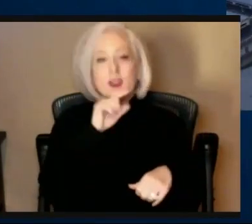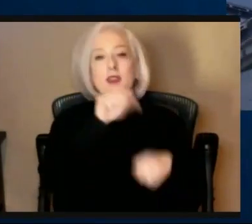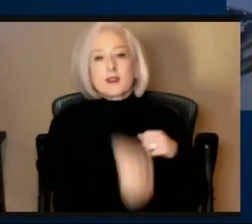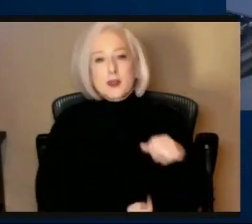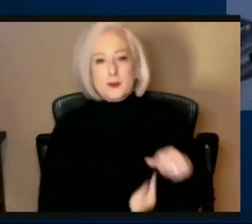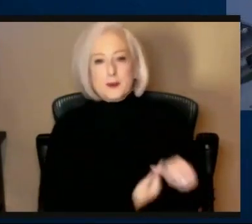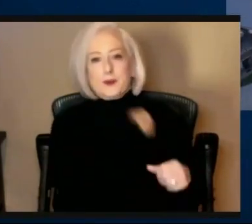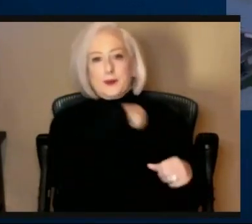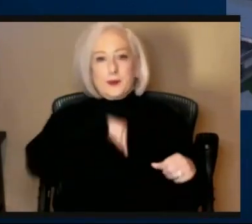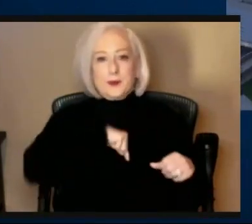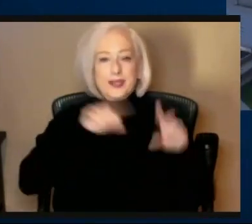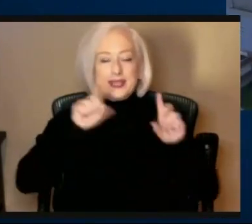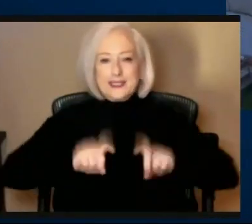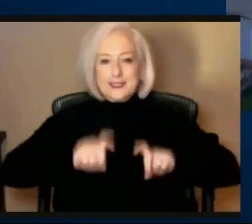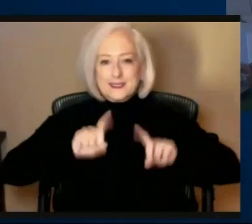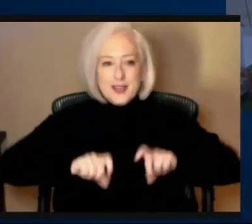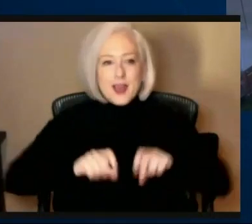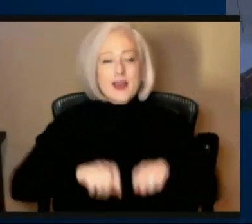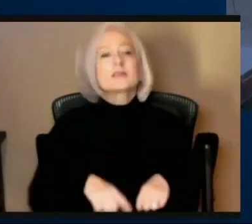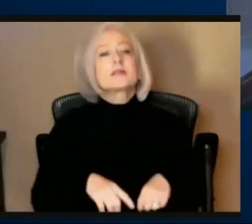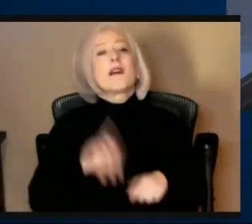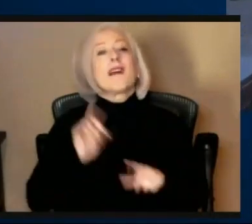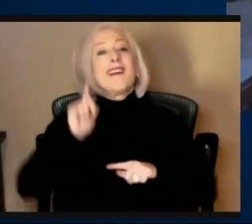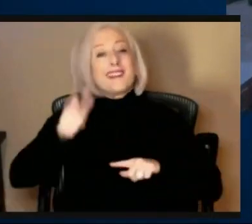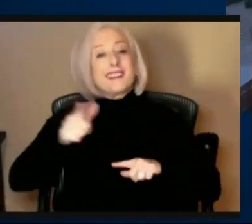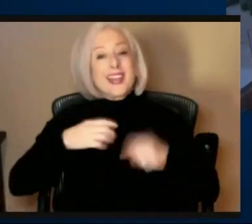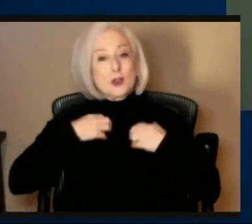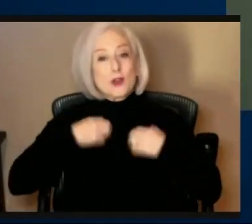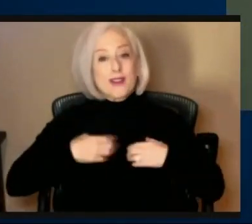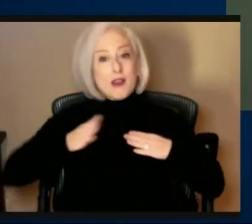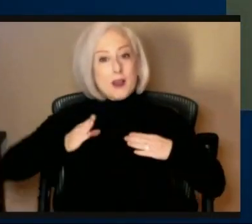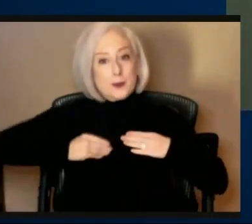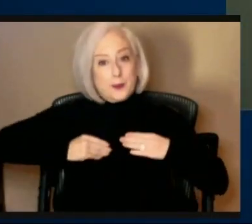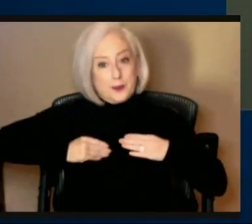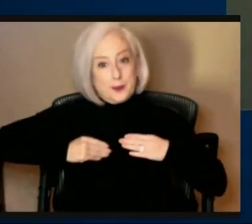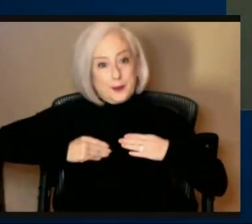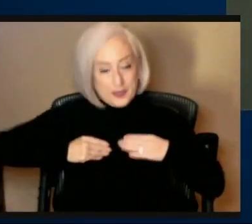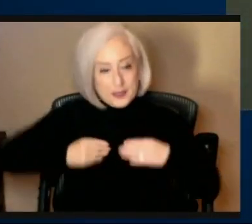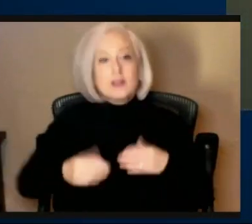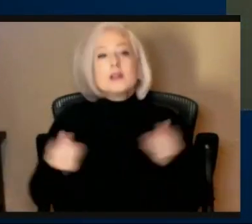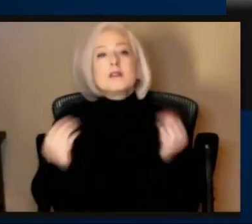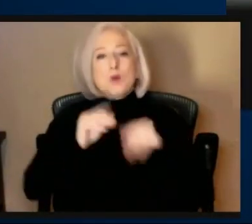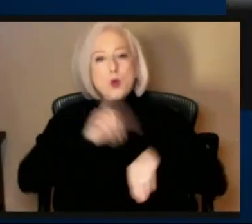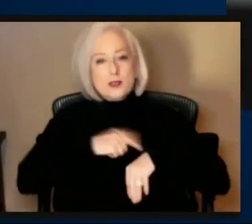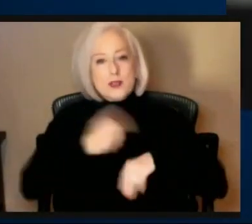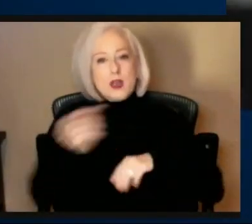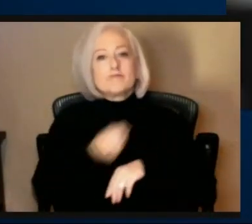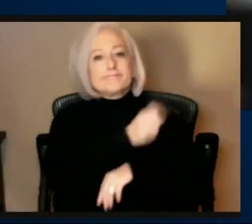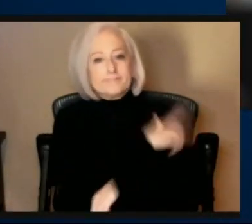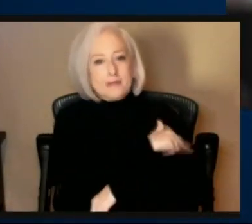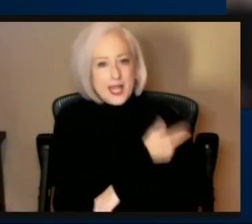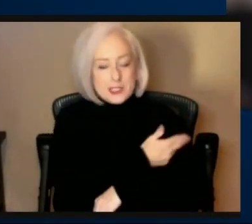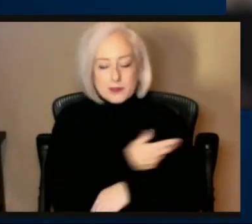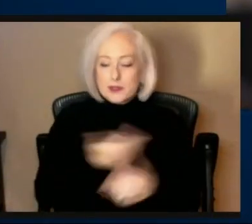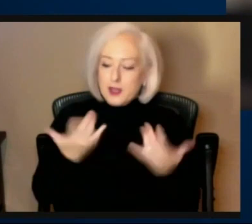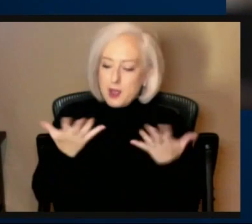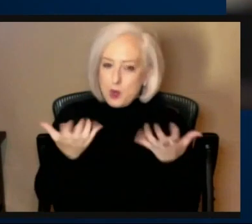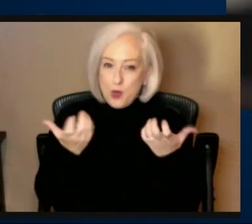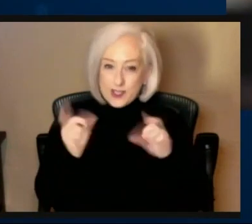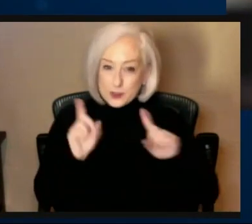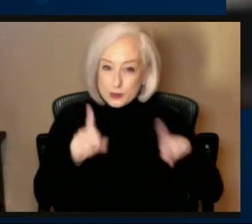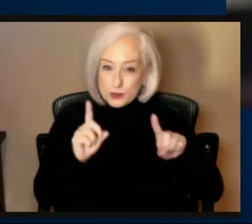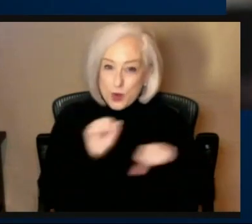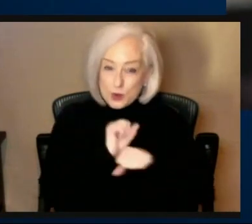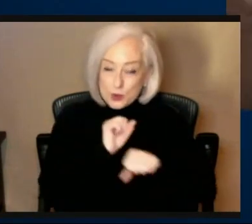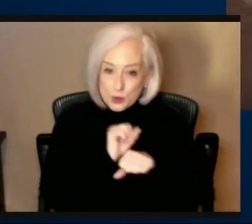a collapsed lung led to more time in the hospital. Still eager to get back to work, Brian announced he was headed to record at a